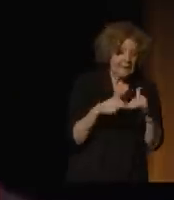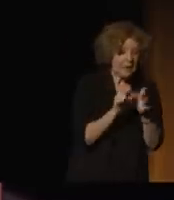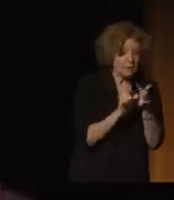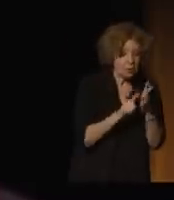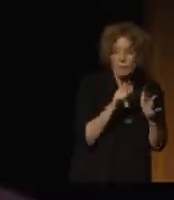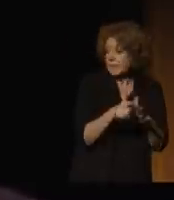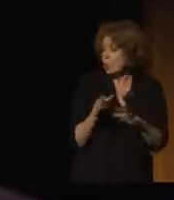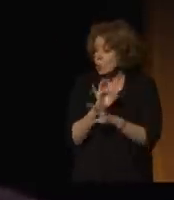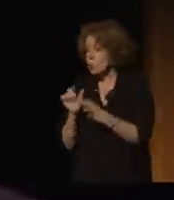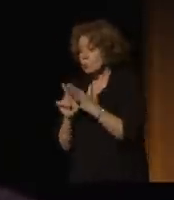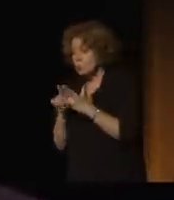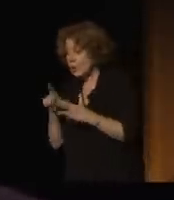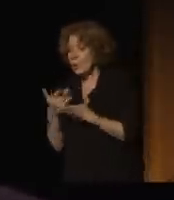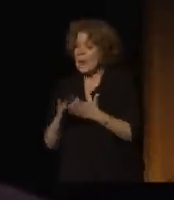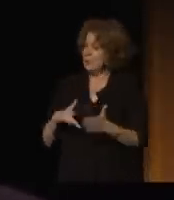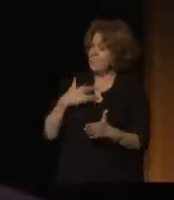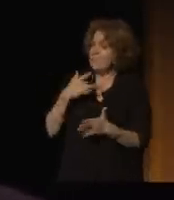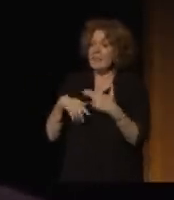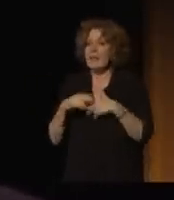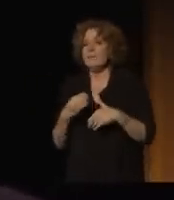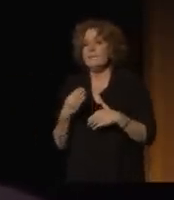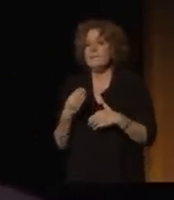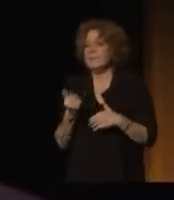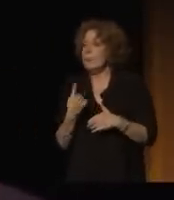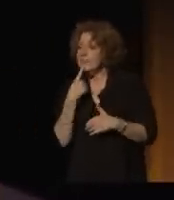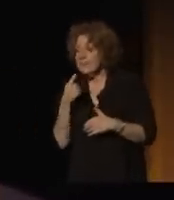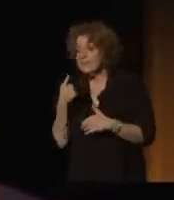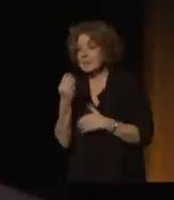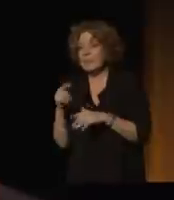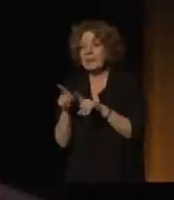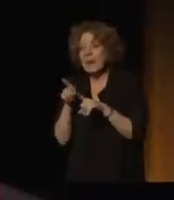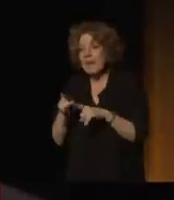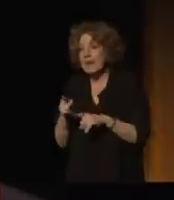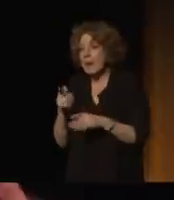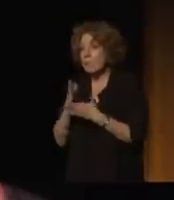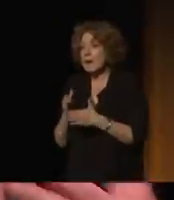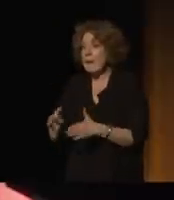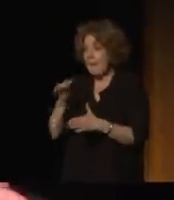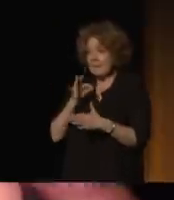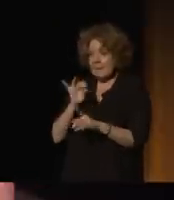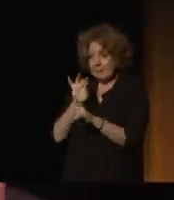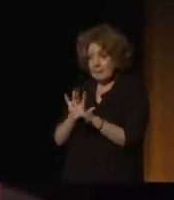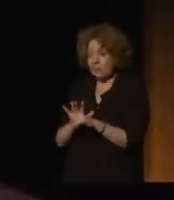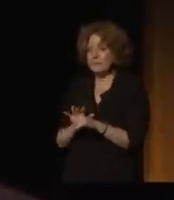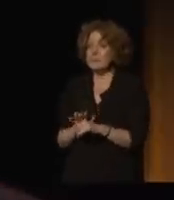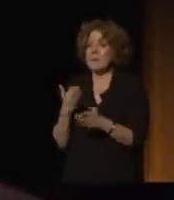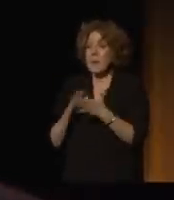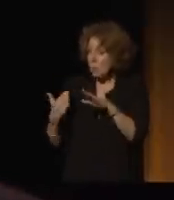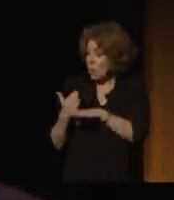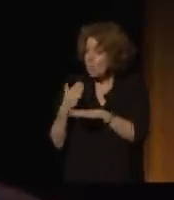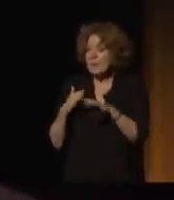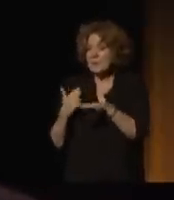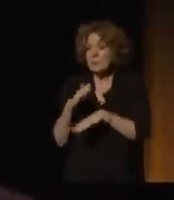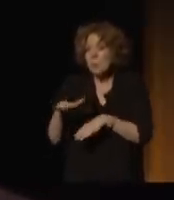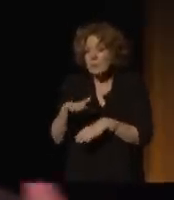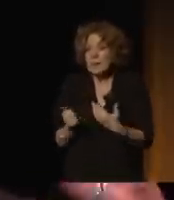that? Or how does it feel when someone says something like this to you? And really asking themselves, how do I operate in this workplace now?